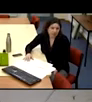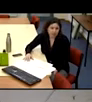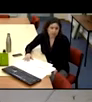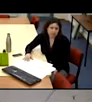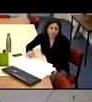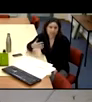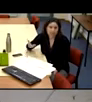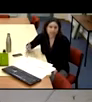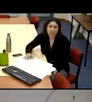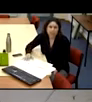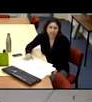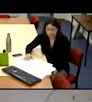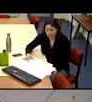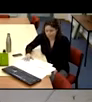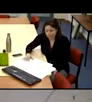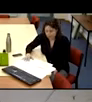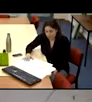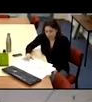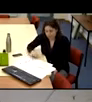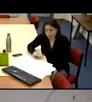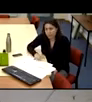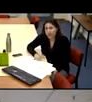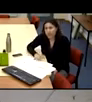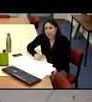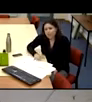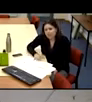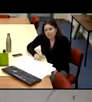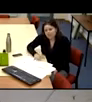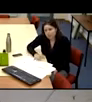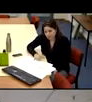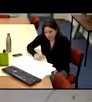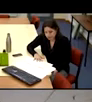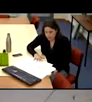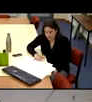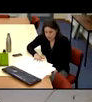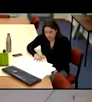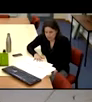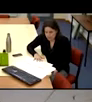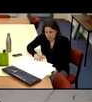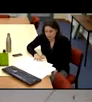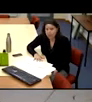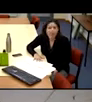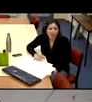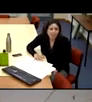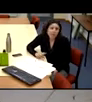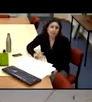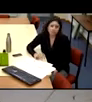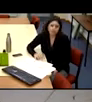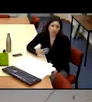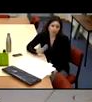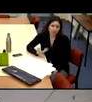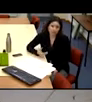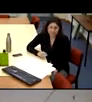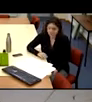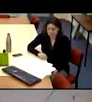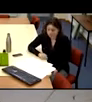things. I don't necessarily identify with that word. Another person I spoke to, Joseph, he was really proud of his